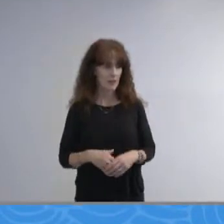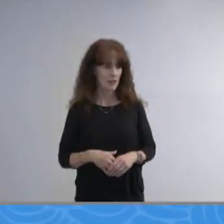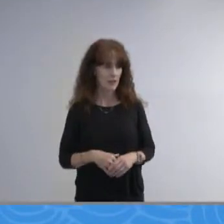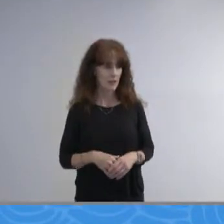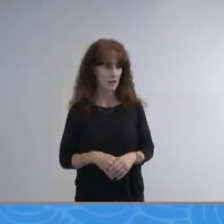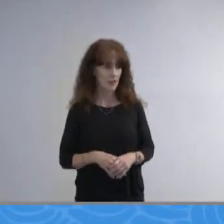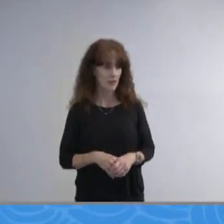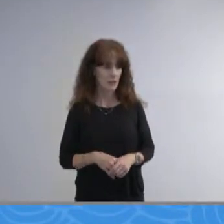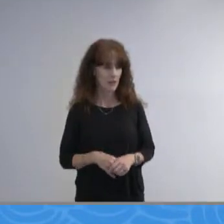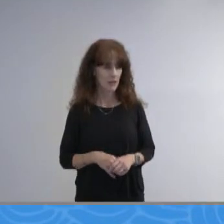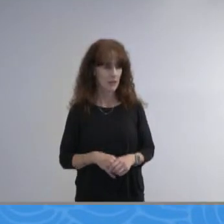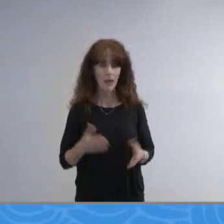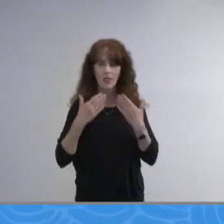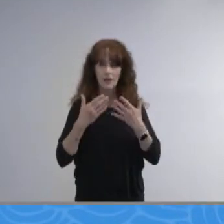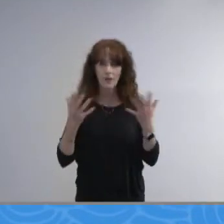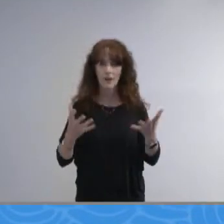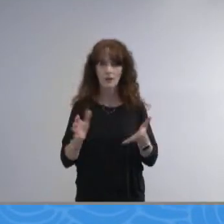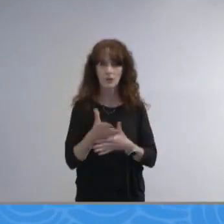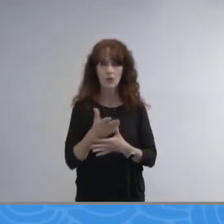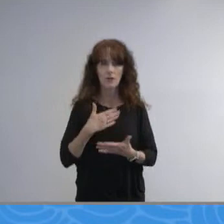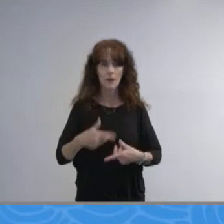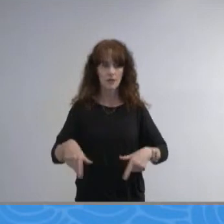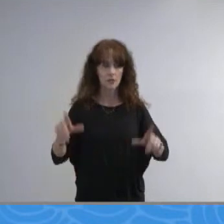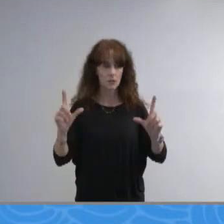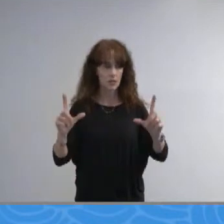Yeah. Thank you very much. I'm going to share my